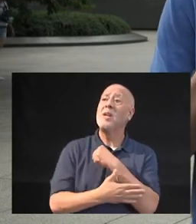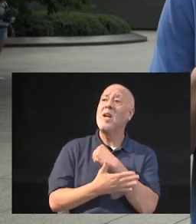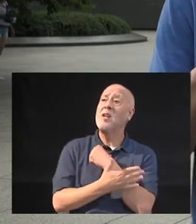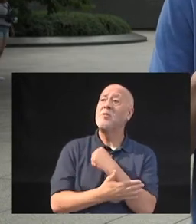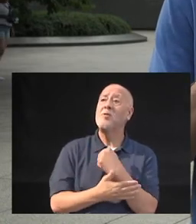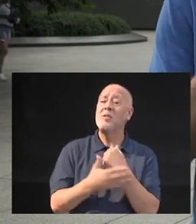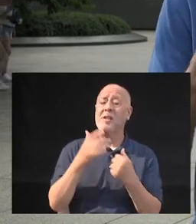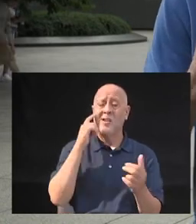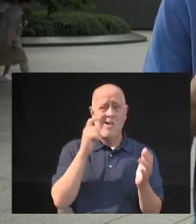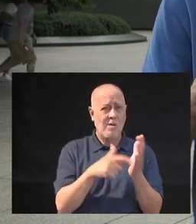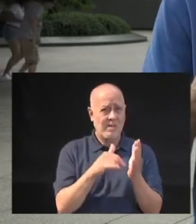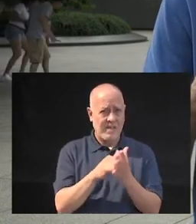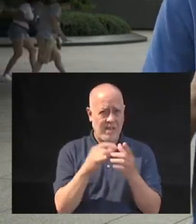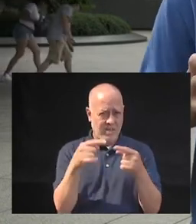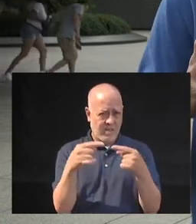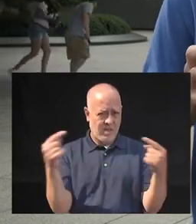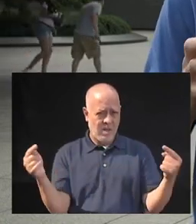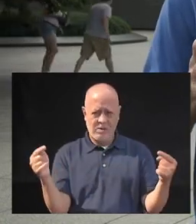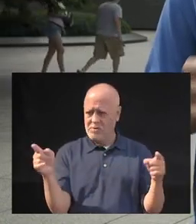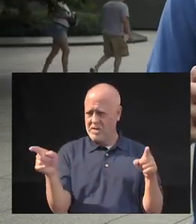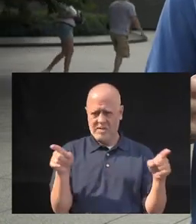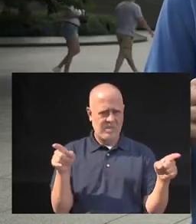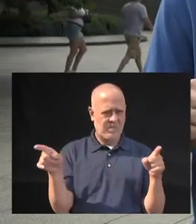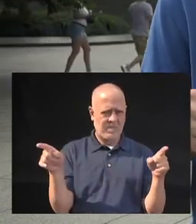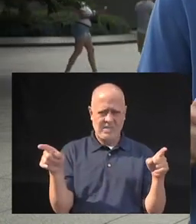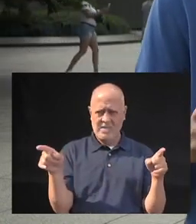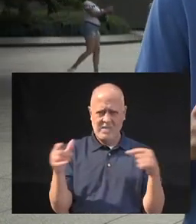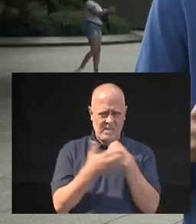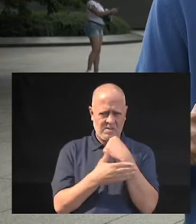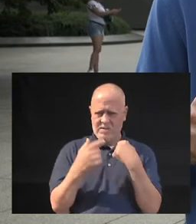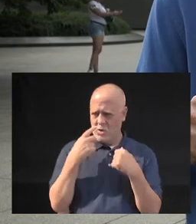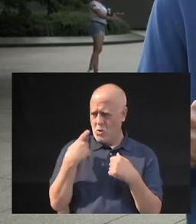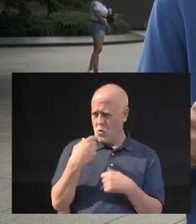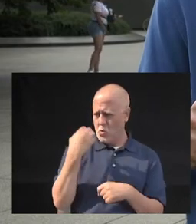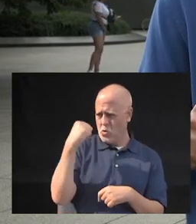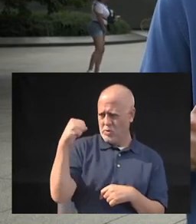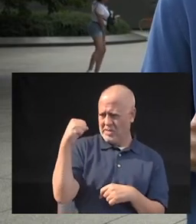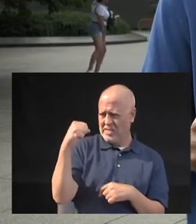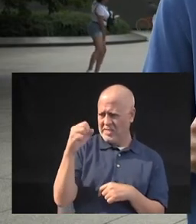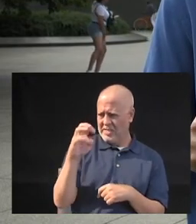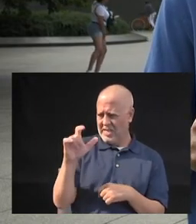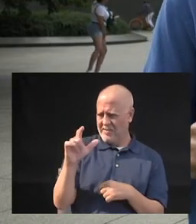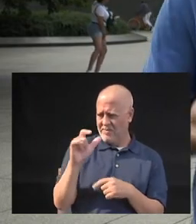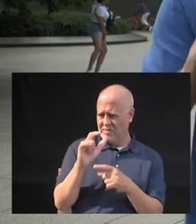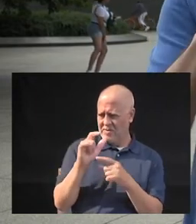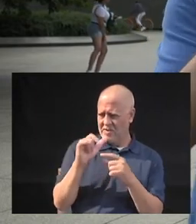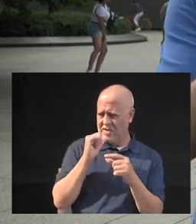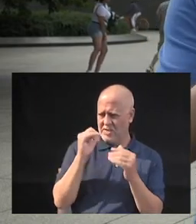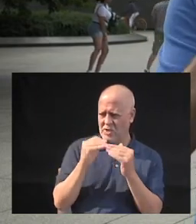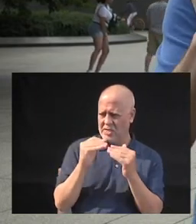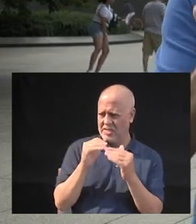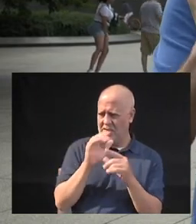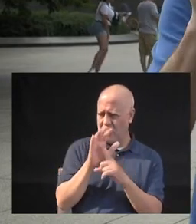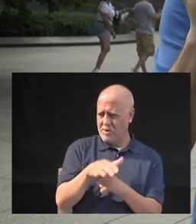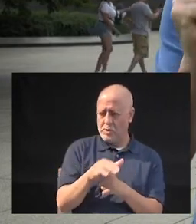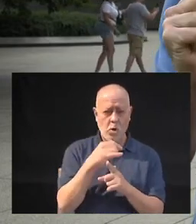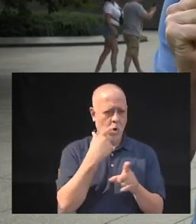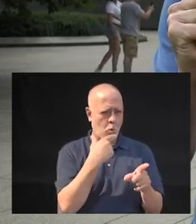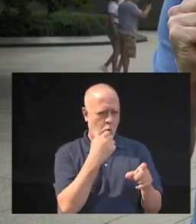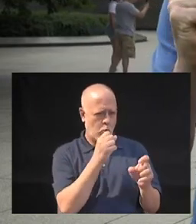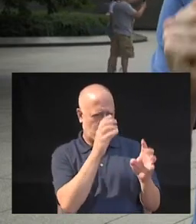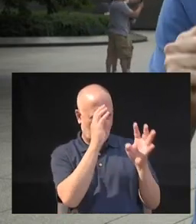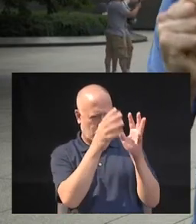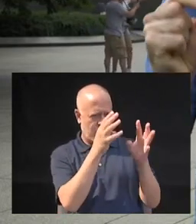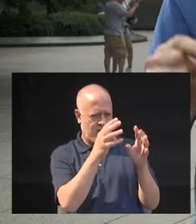see the contrast. The nation could see who was resisting evil, injustice, and oppression and who was